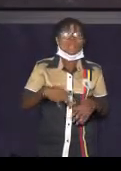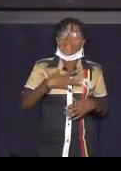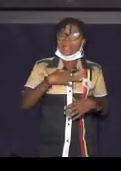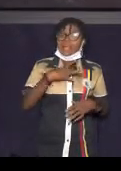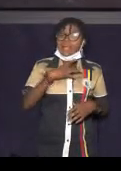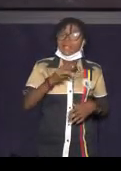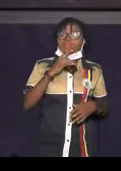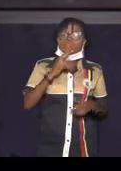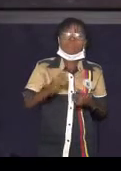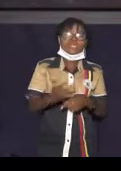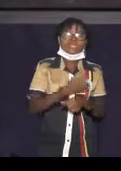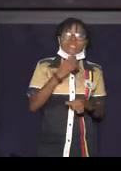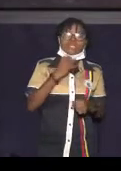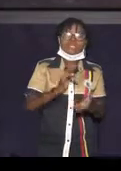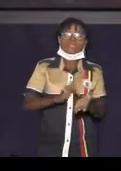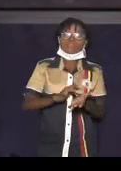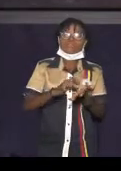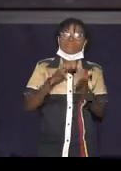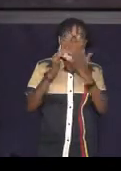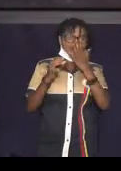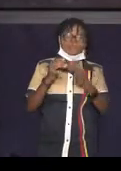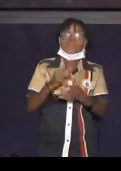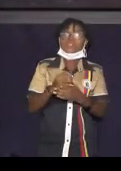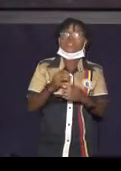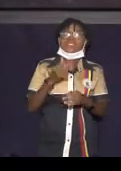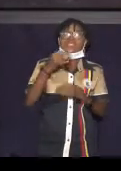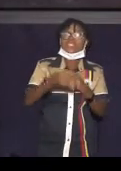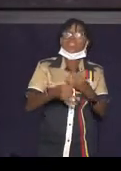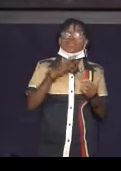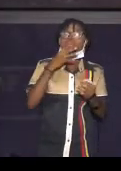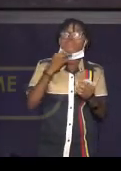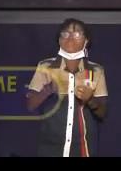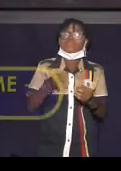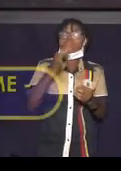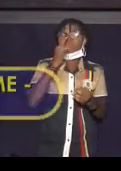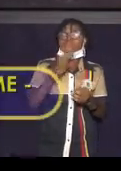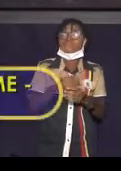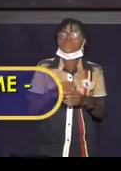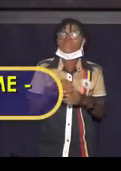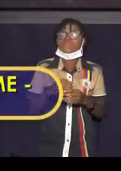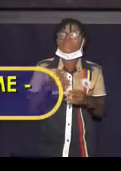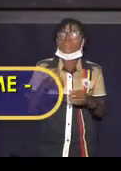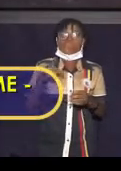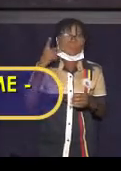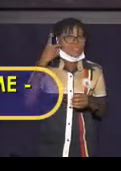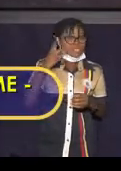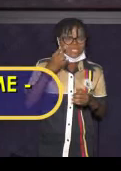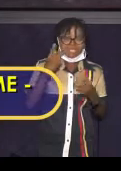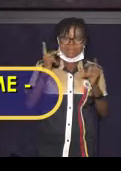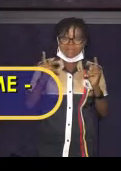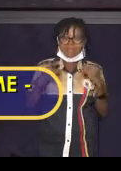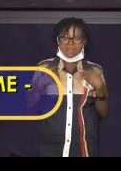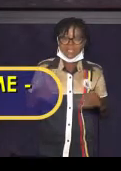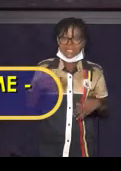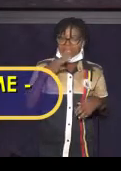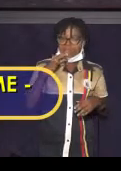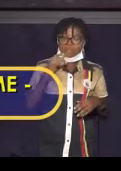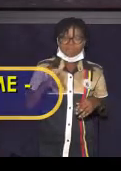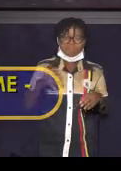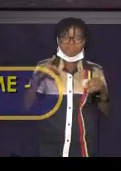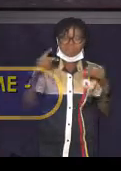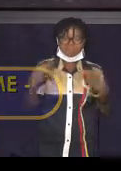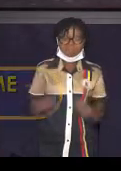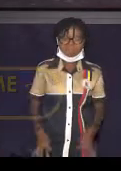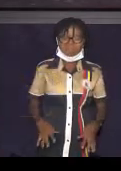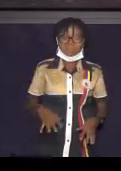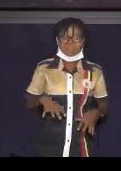And this will have effects on their body system. Next one is loss of weight. You start saying the person losing weight, that